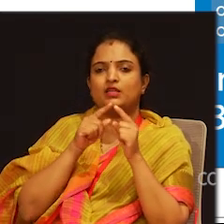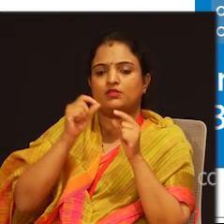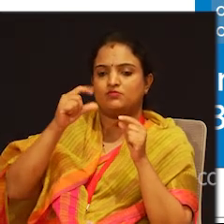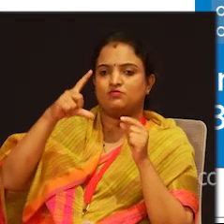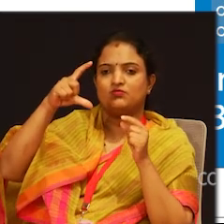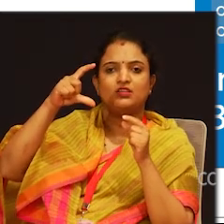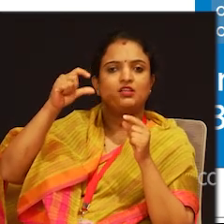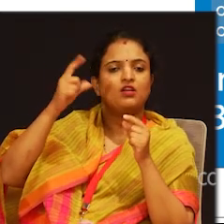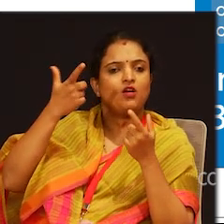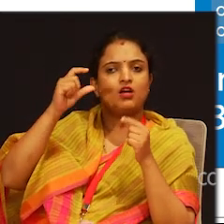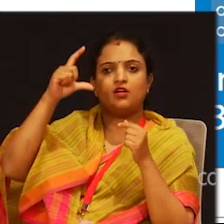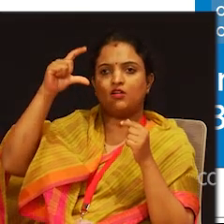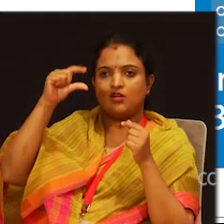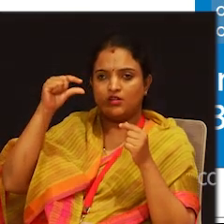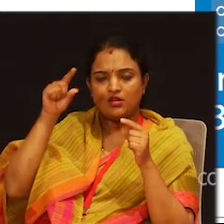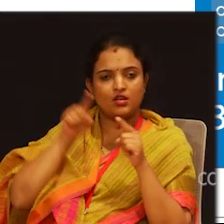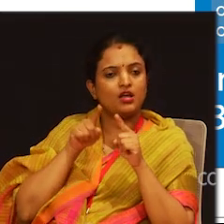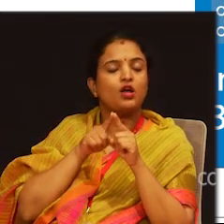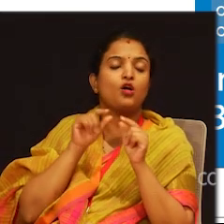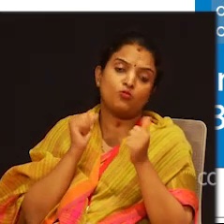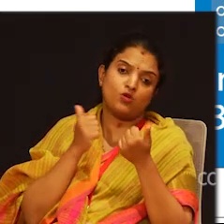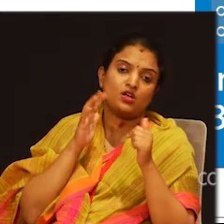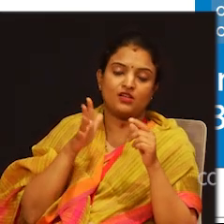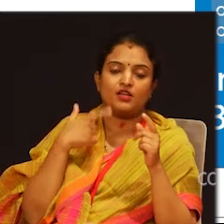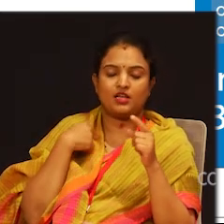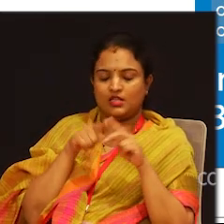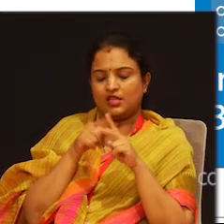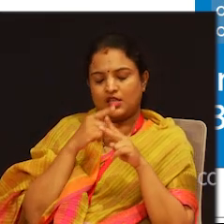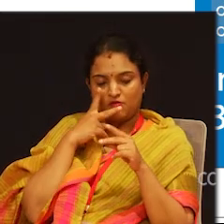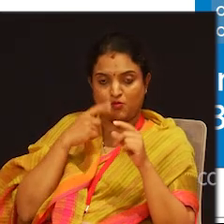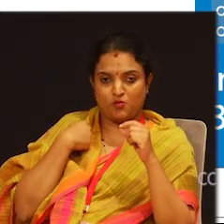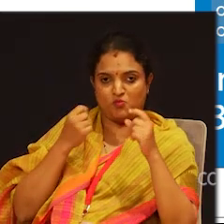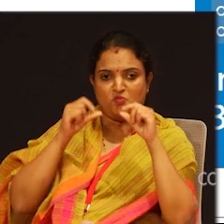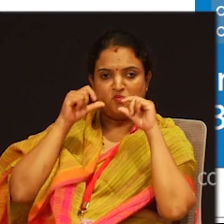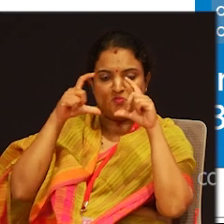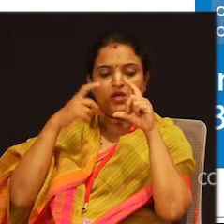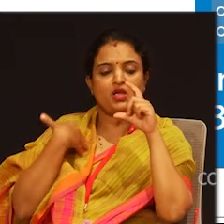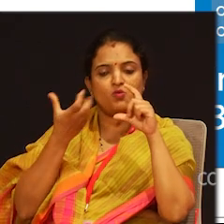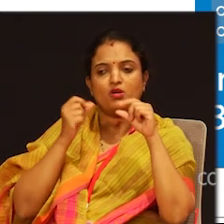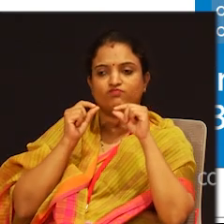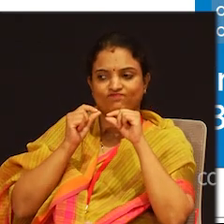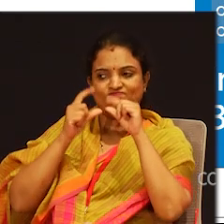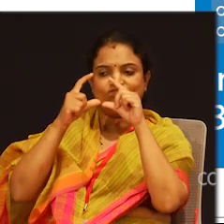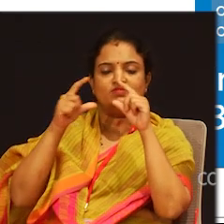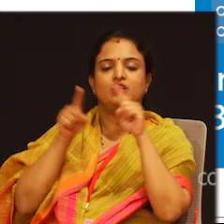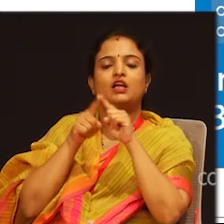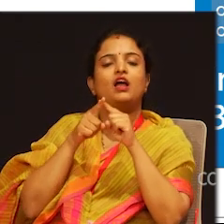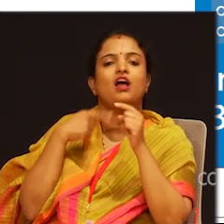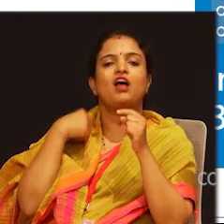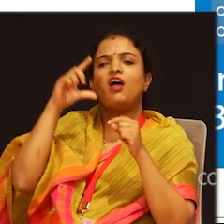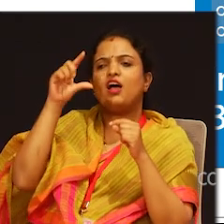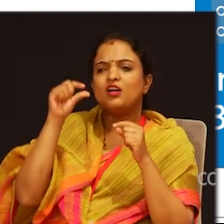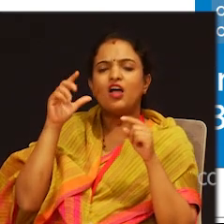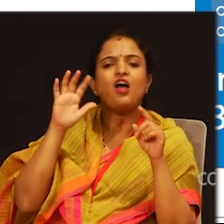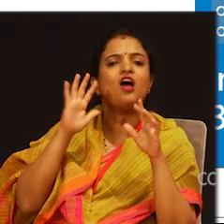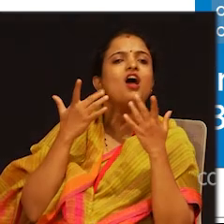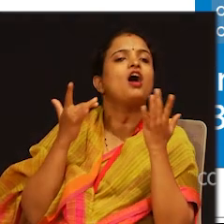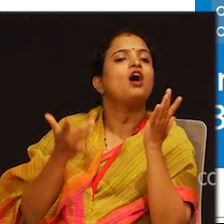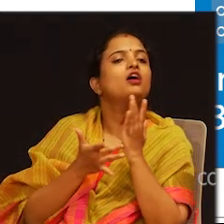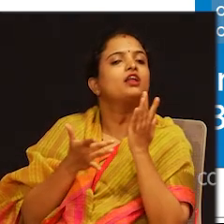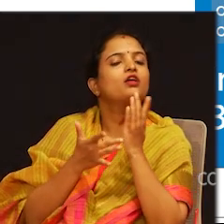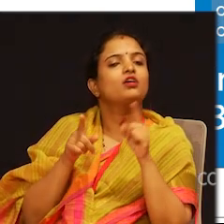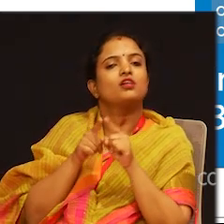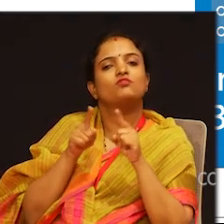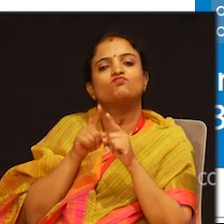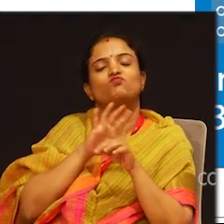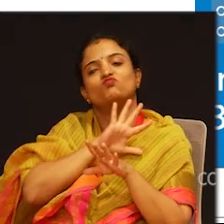background. You could play with, you would have the pop-up difficult word coming up in the digital version. So they became